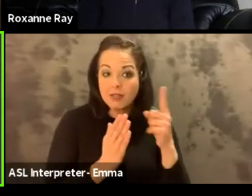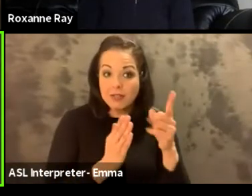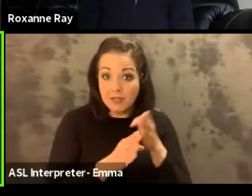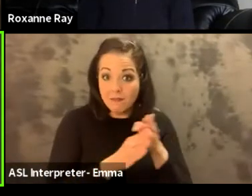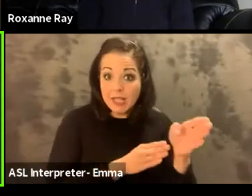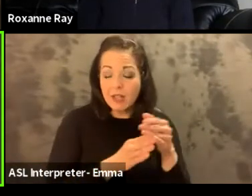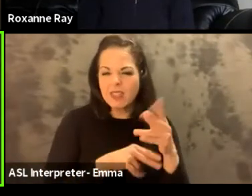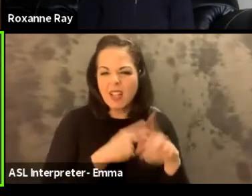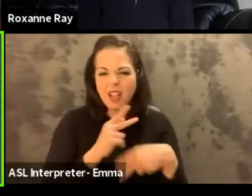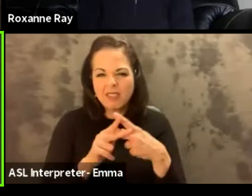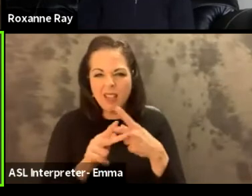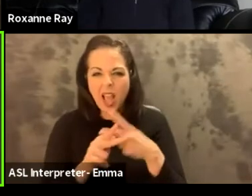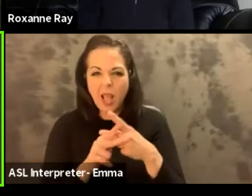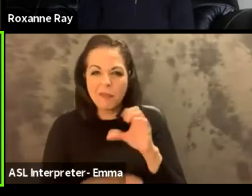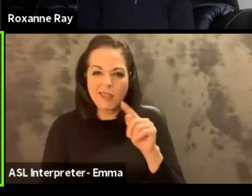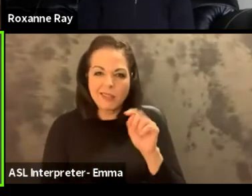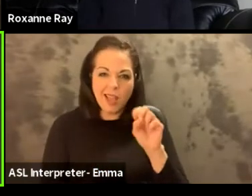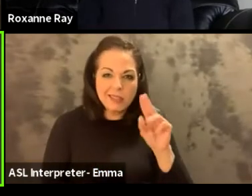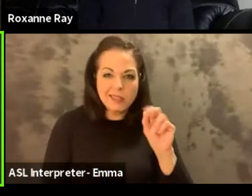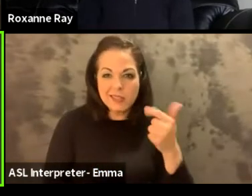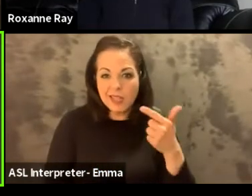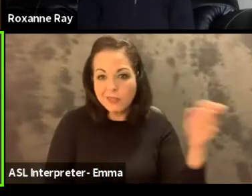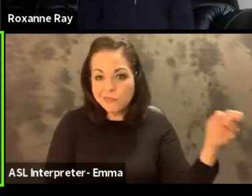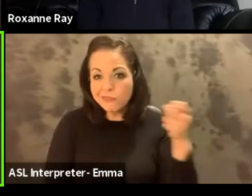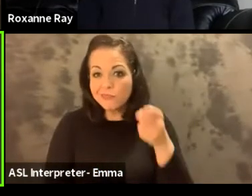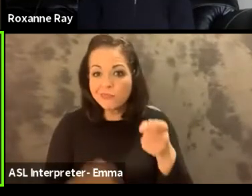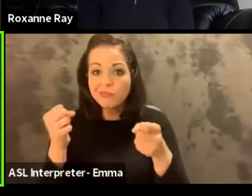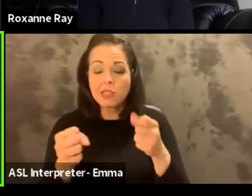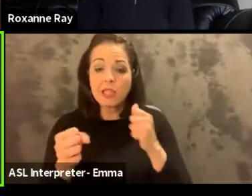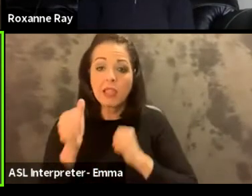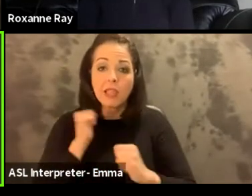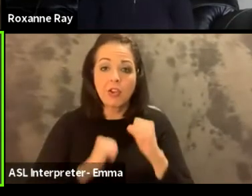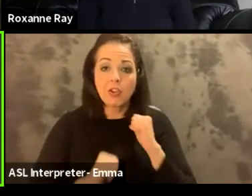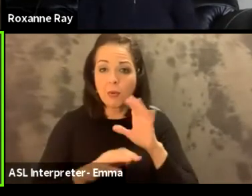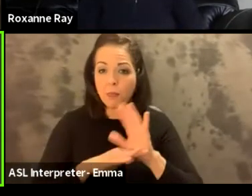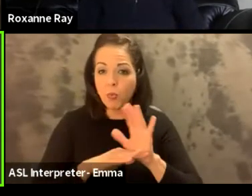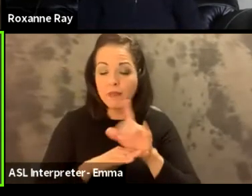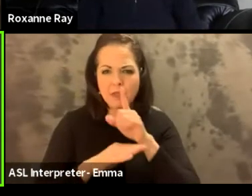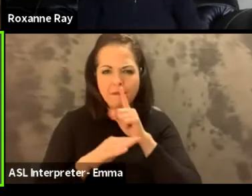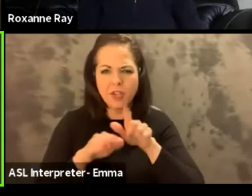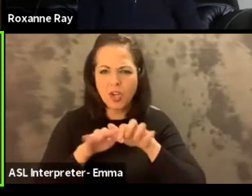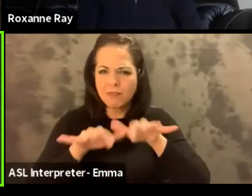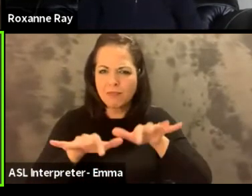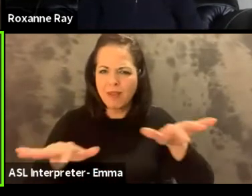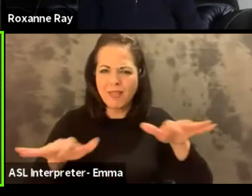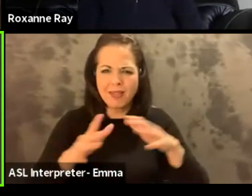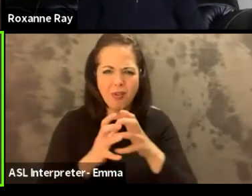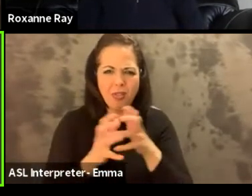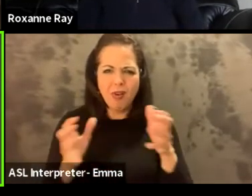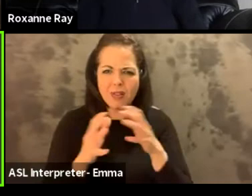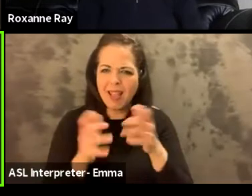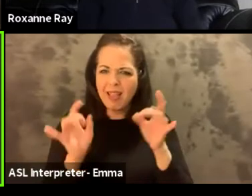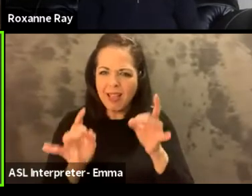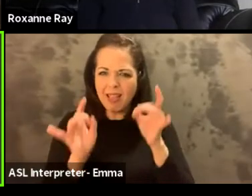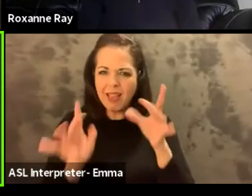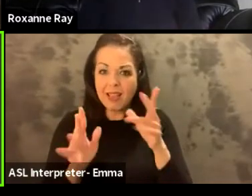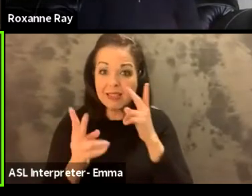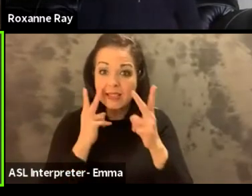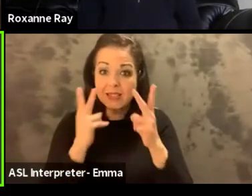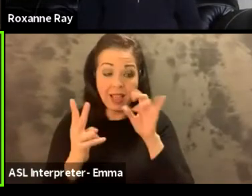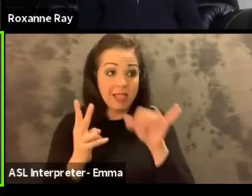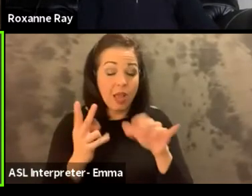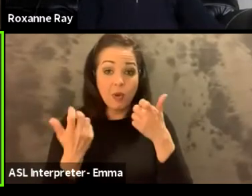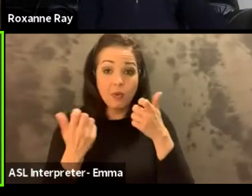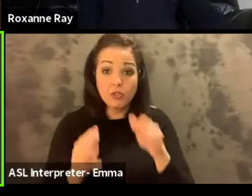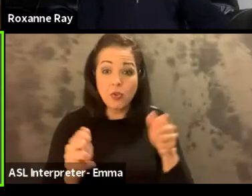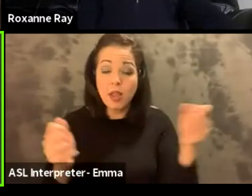like that, in theater and movies. It's just really prevalent. And I really hate seeing that, especially when we are trying to bring a